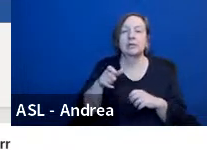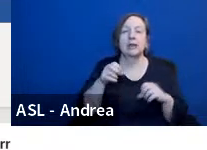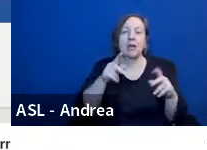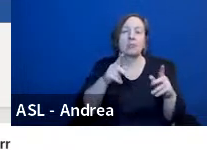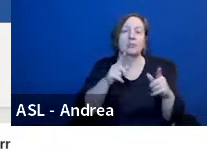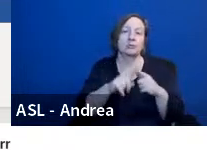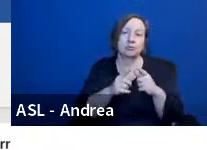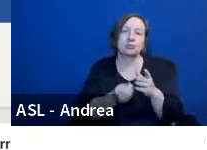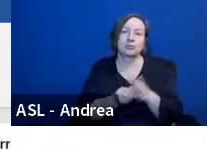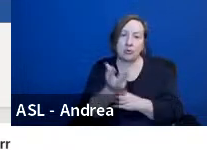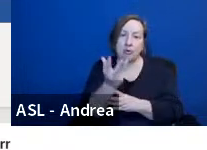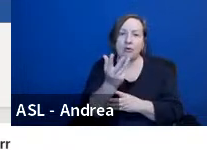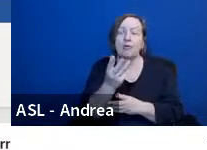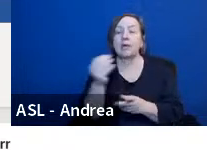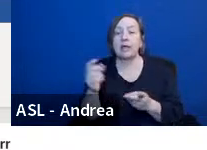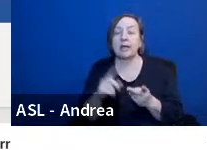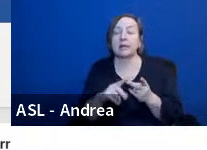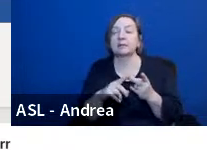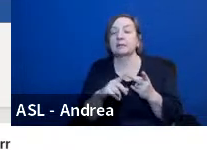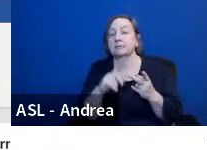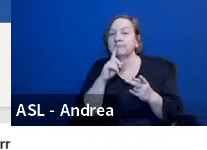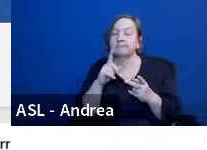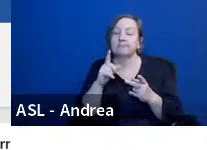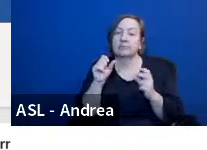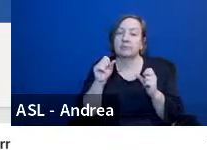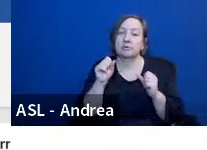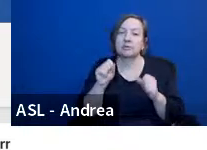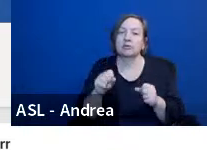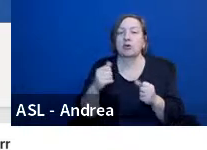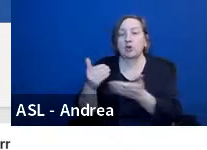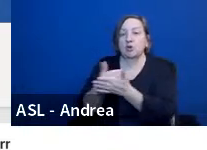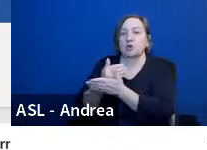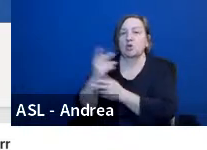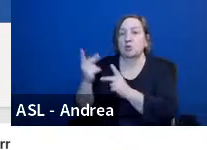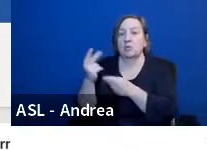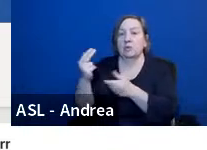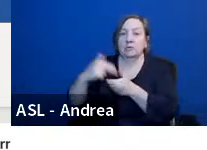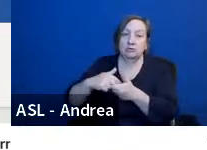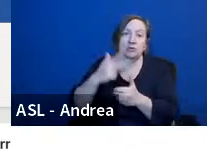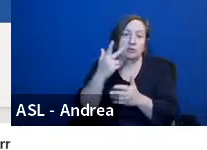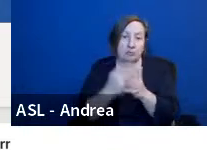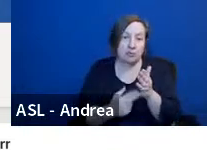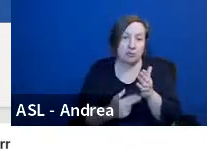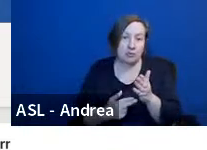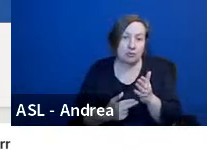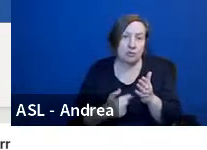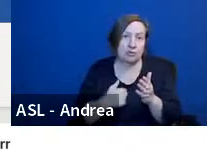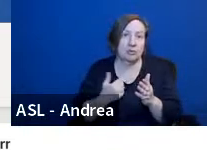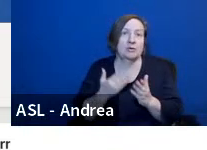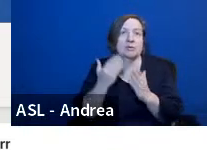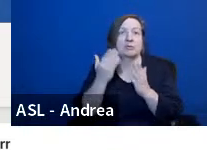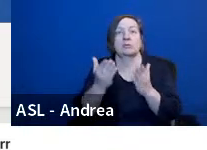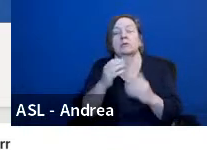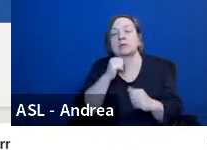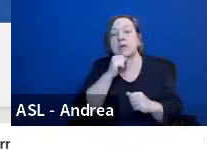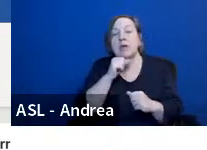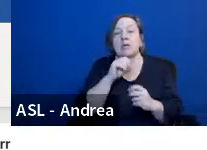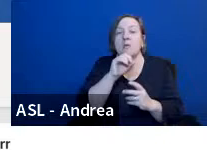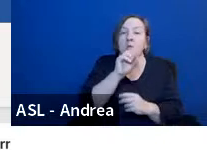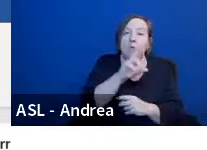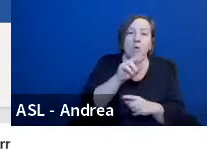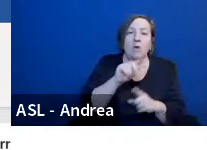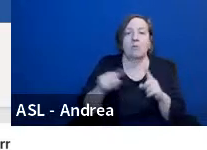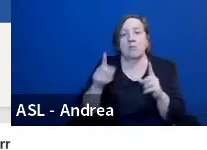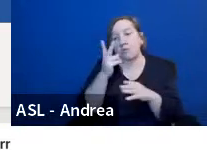growth, as well as there is definitely room for new folks to enter. So I would suggest it's not an or, it's a